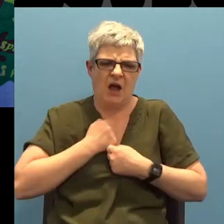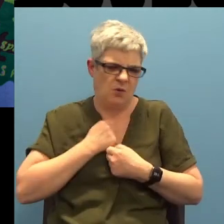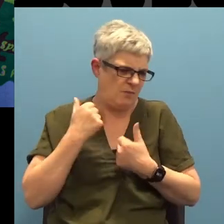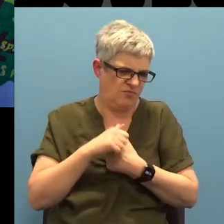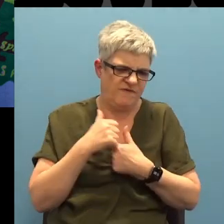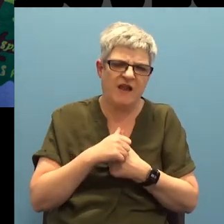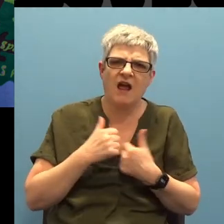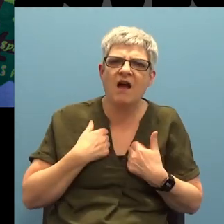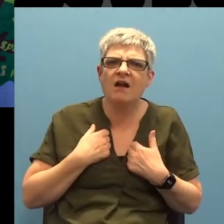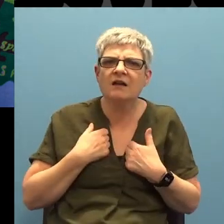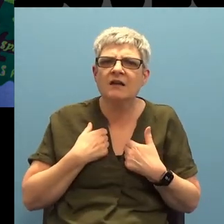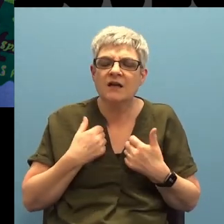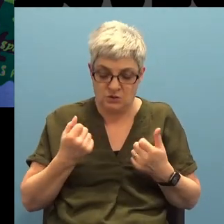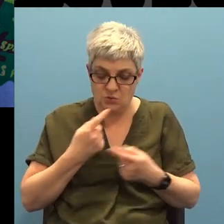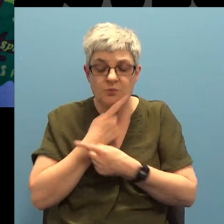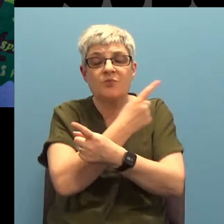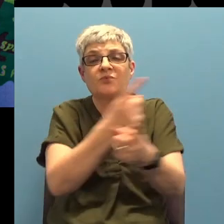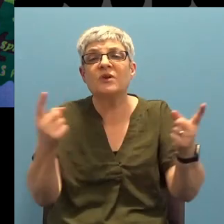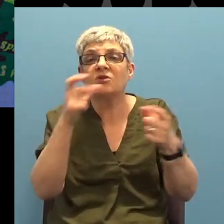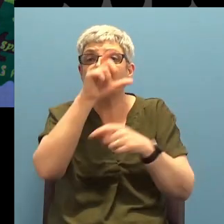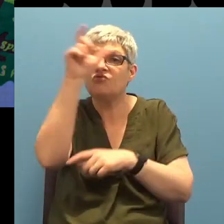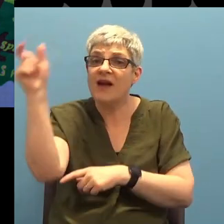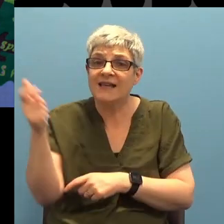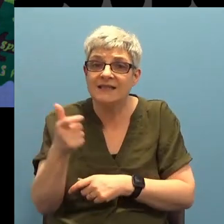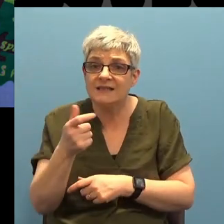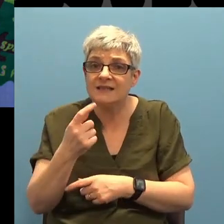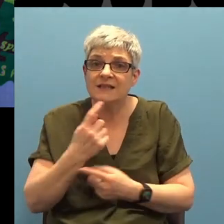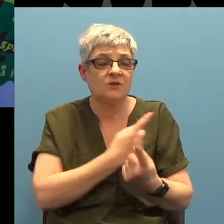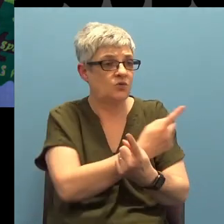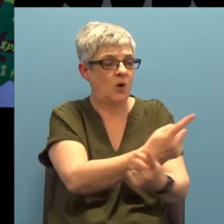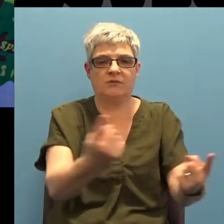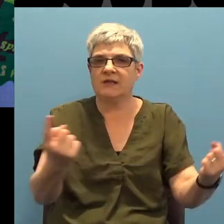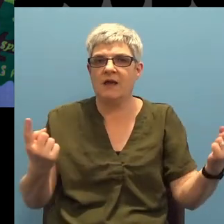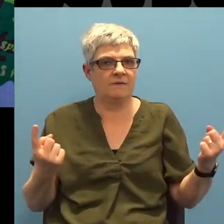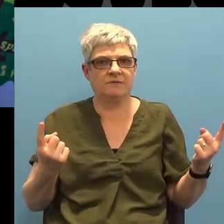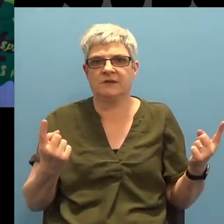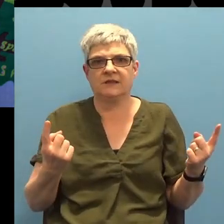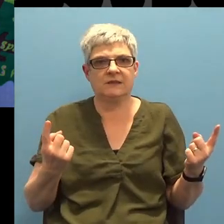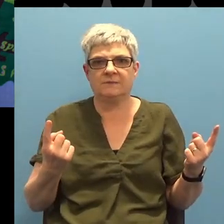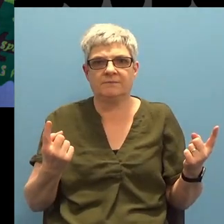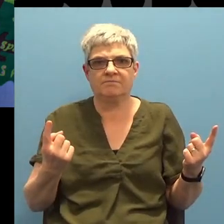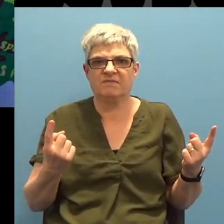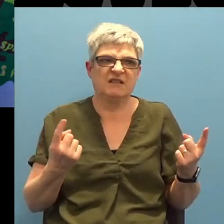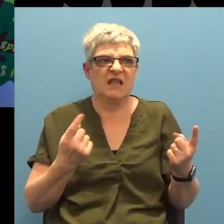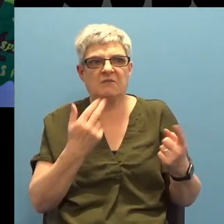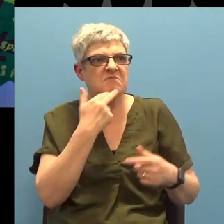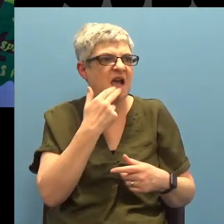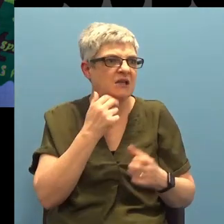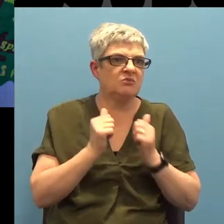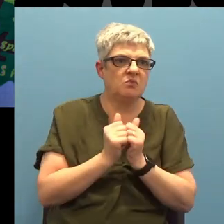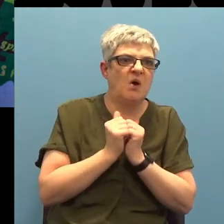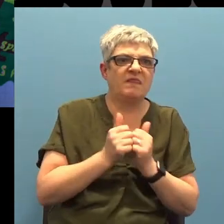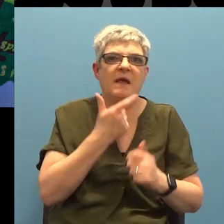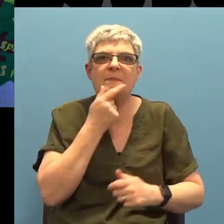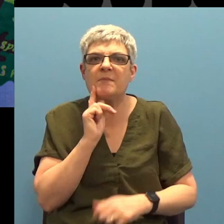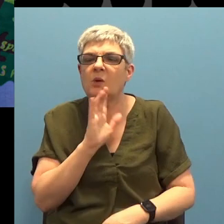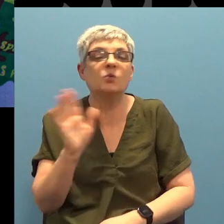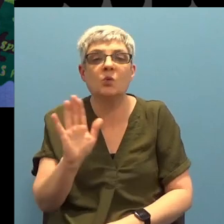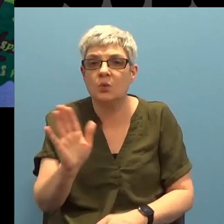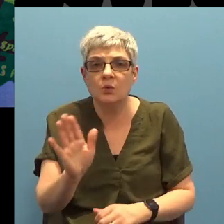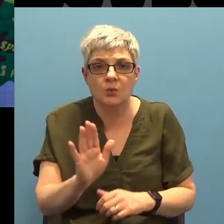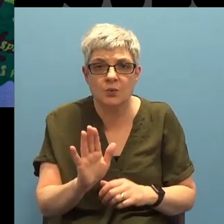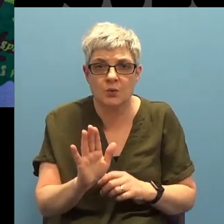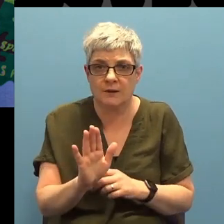preferences, to proclaim Christ and not ourselves as nice or worthy people.